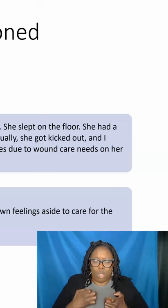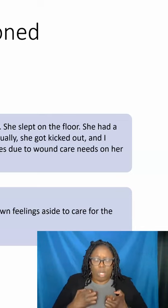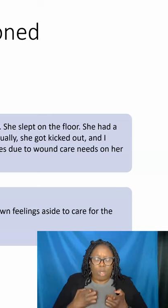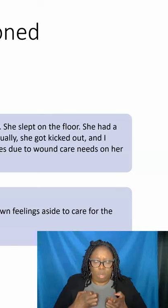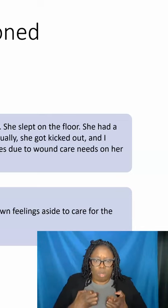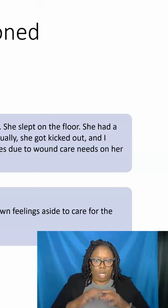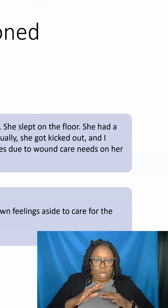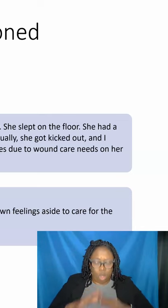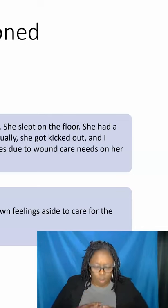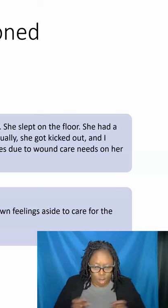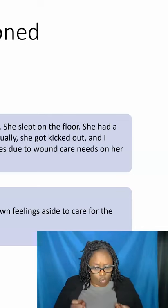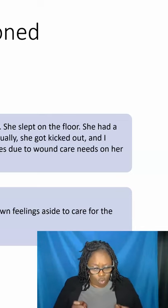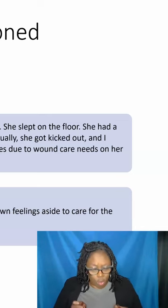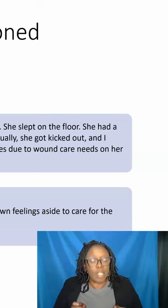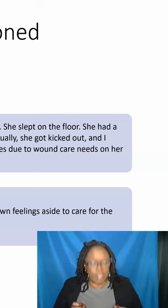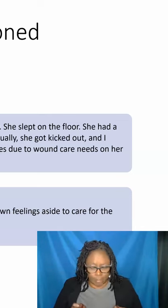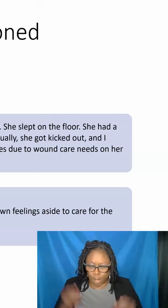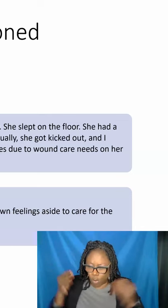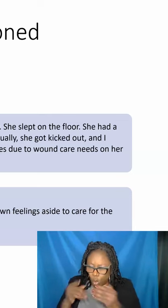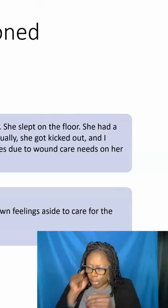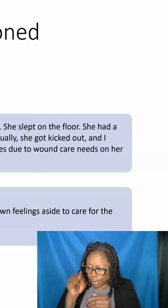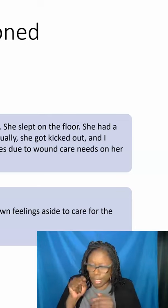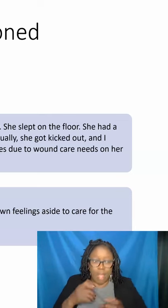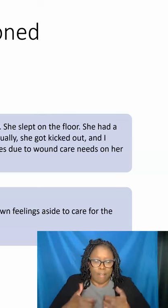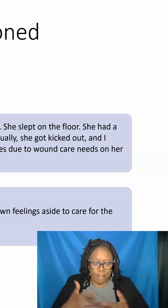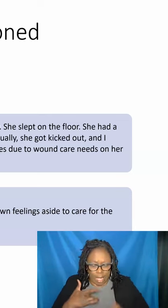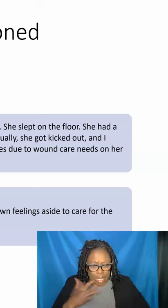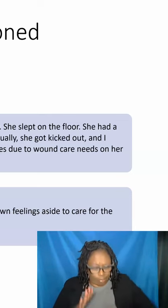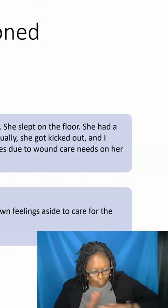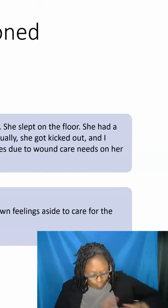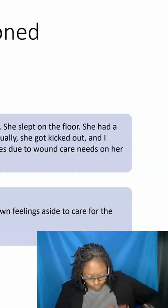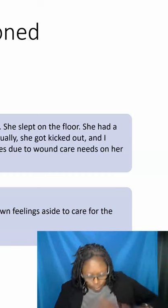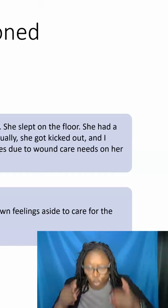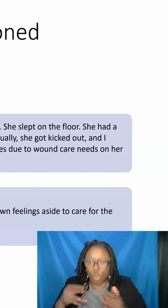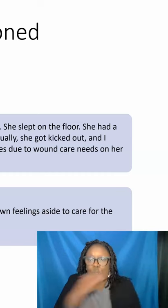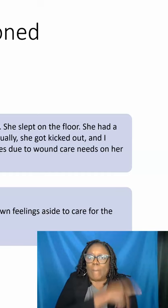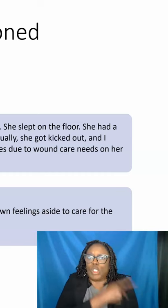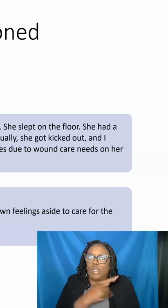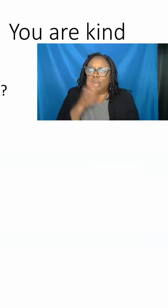work for the patient, and had to set her feelings aside to care for her."